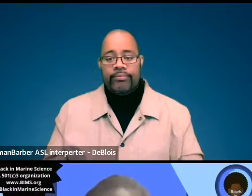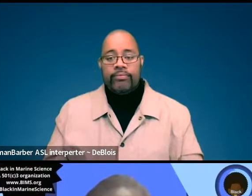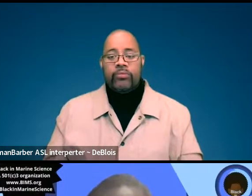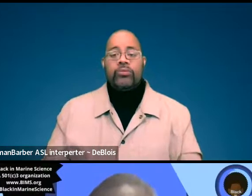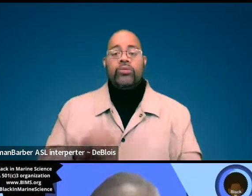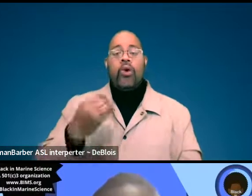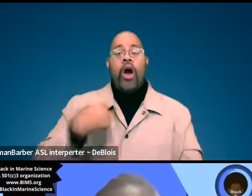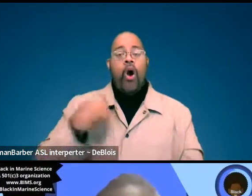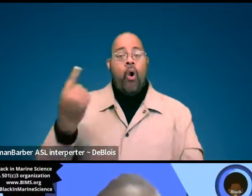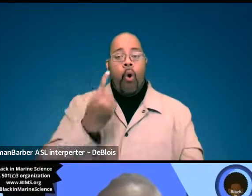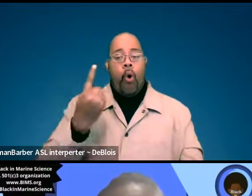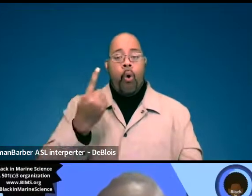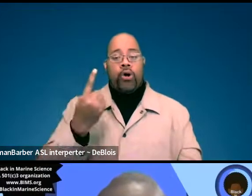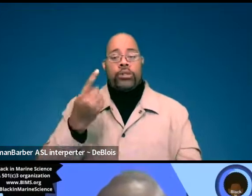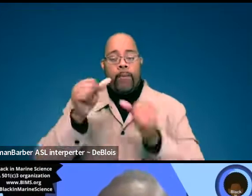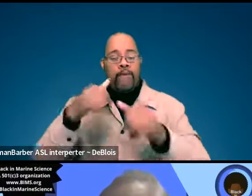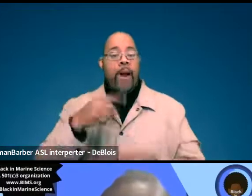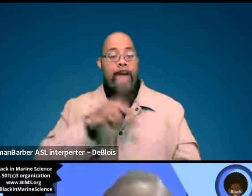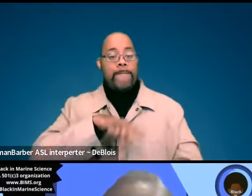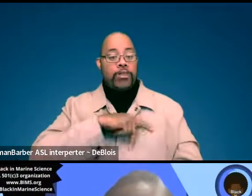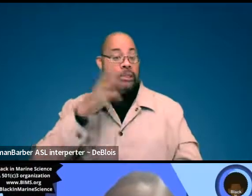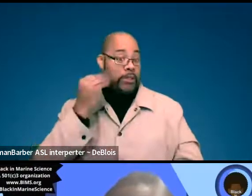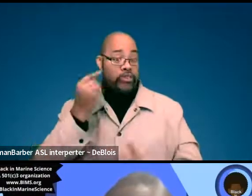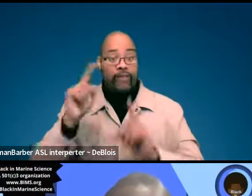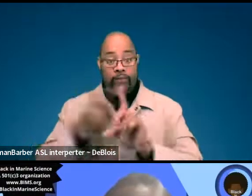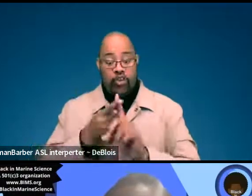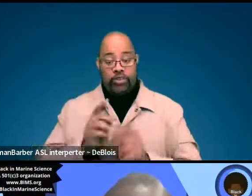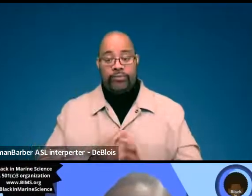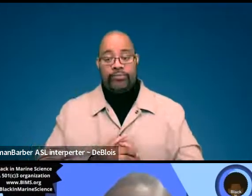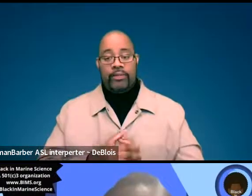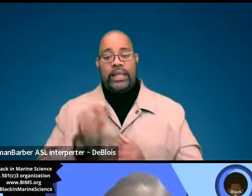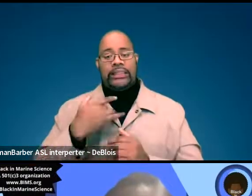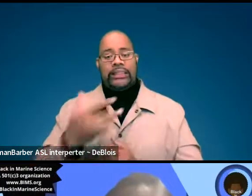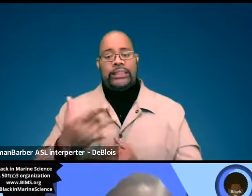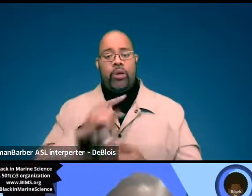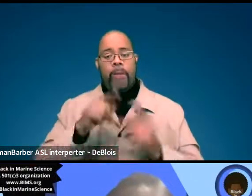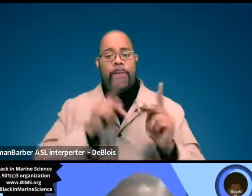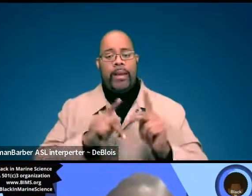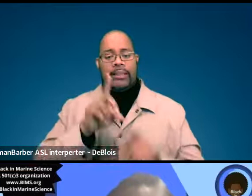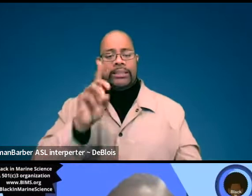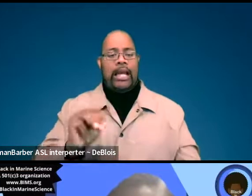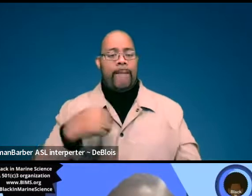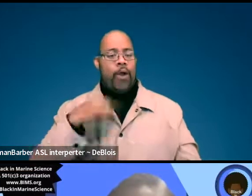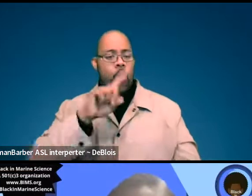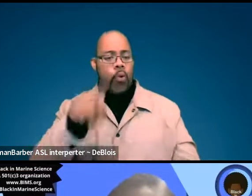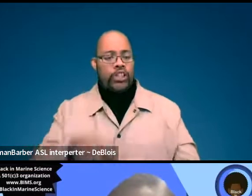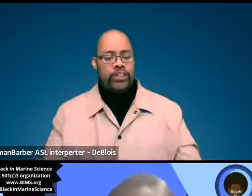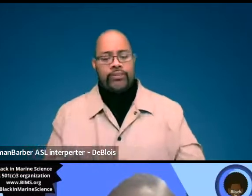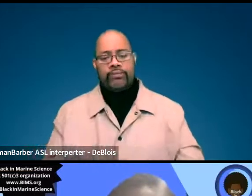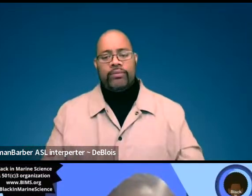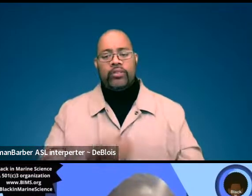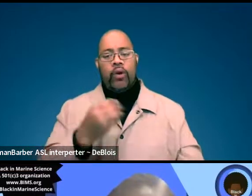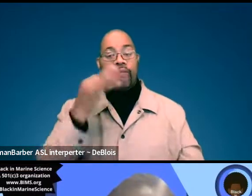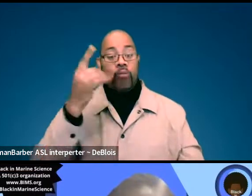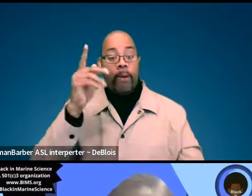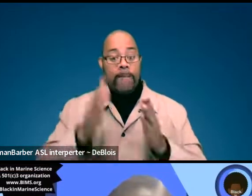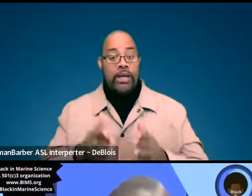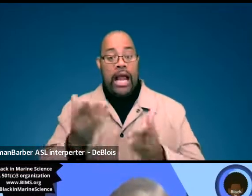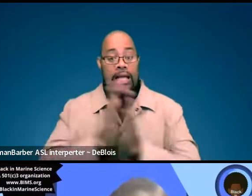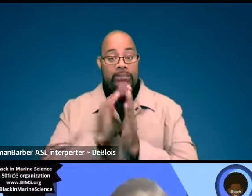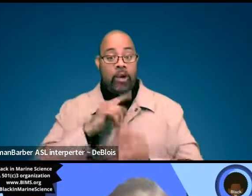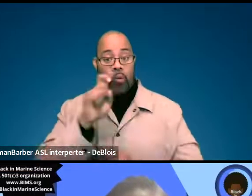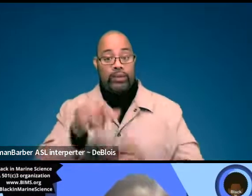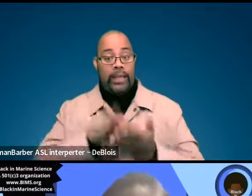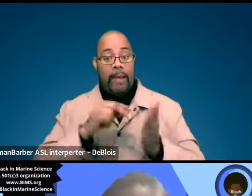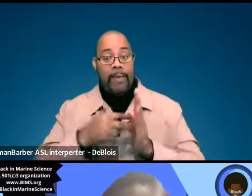So I always pull from my personal experiences first. And usually it's when people DM me a question. So if one person asks me the question,